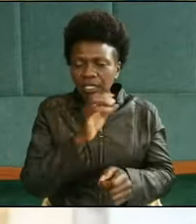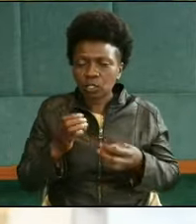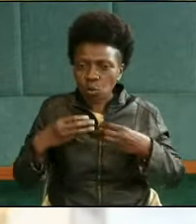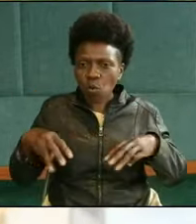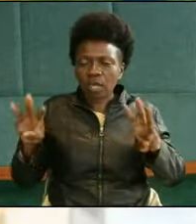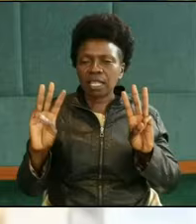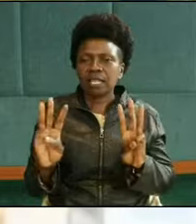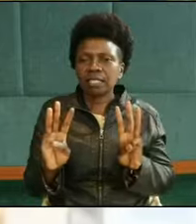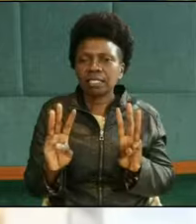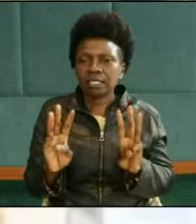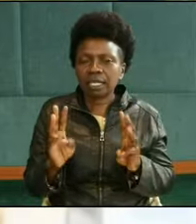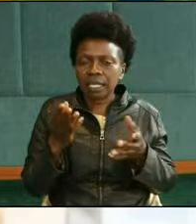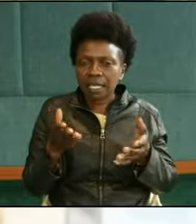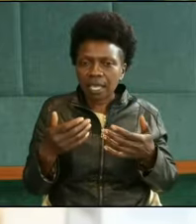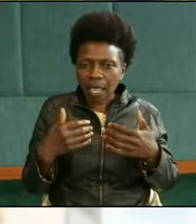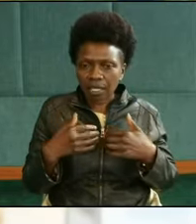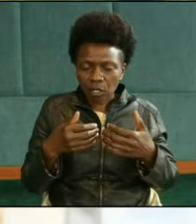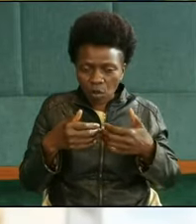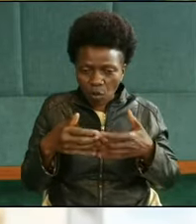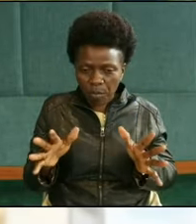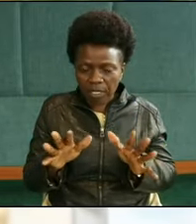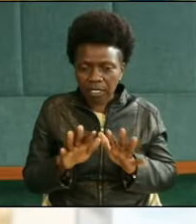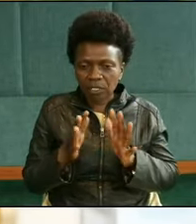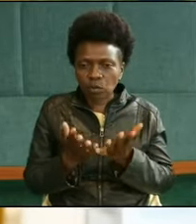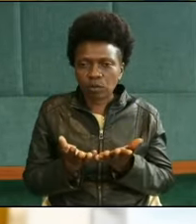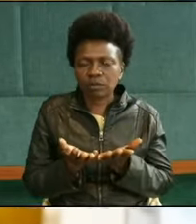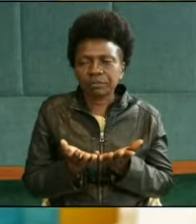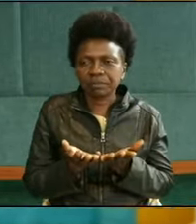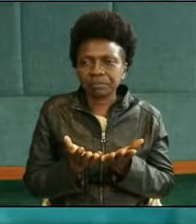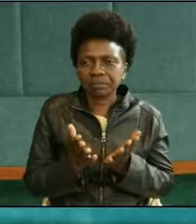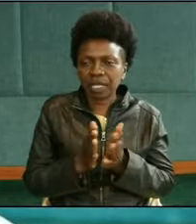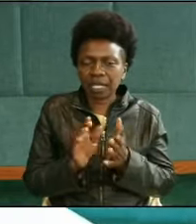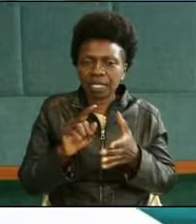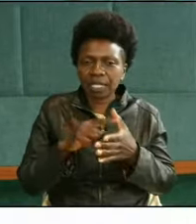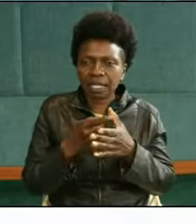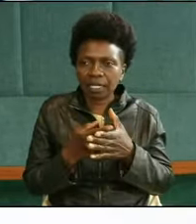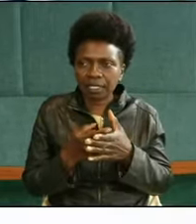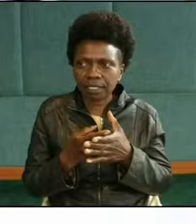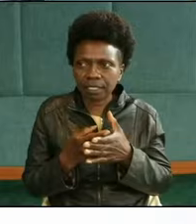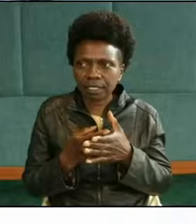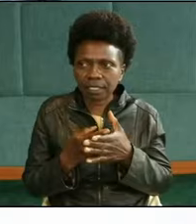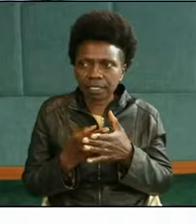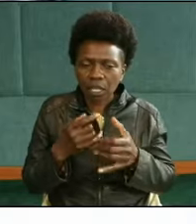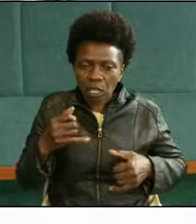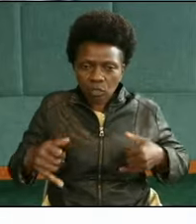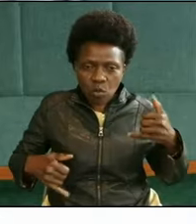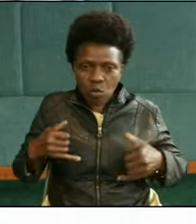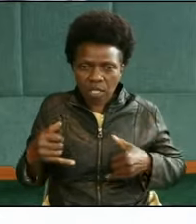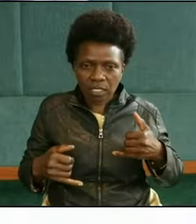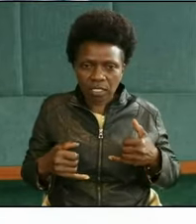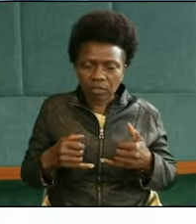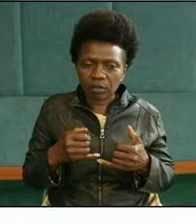worthy. He has opened the scroll." And then a joyous occasion was in